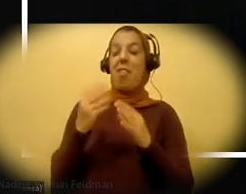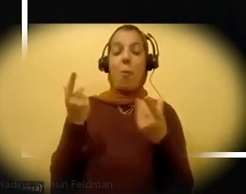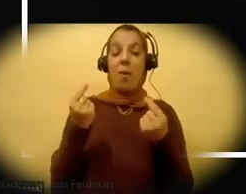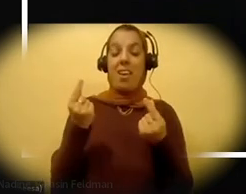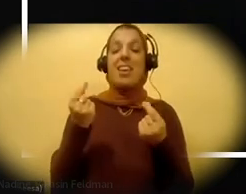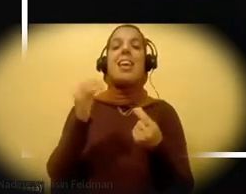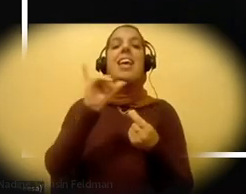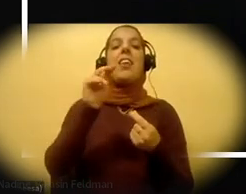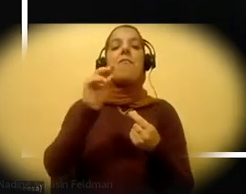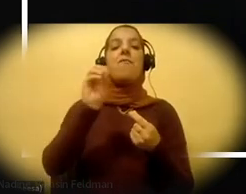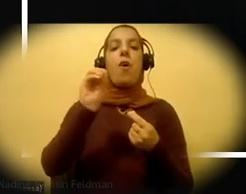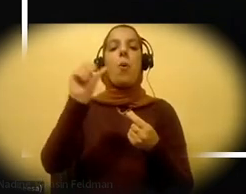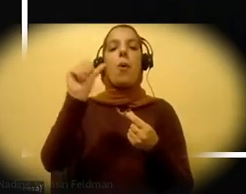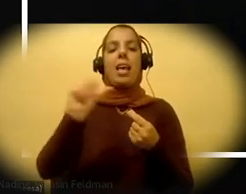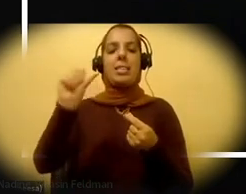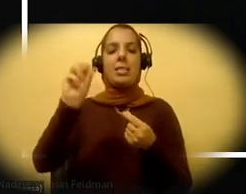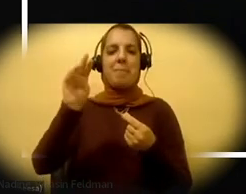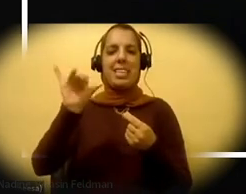info@myzeumoftoronto.com.